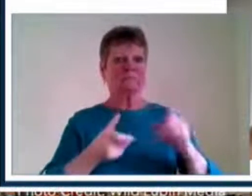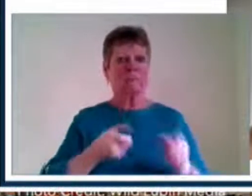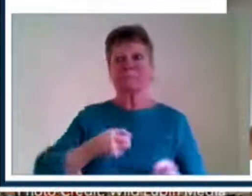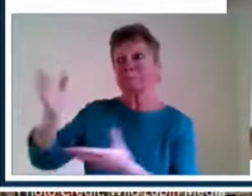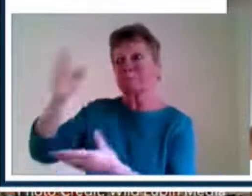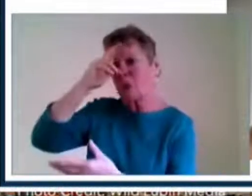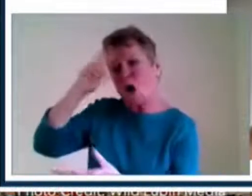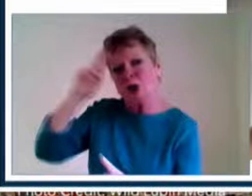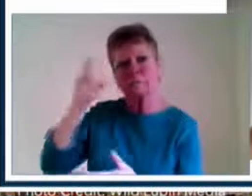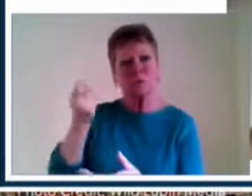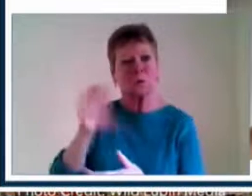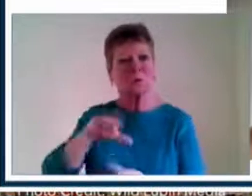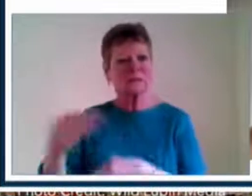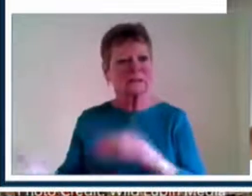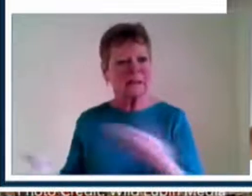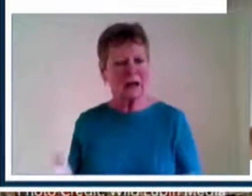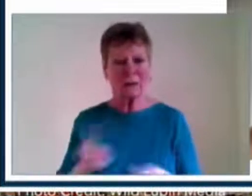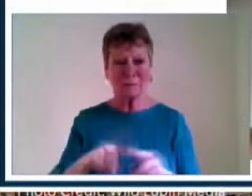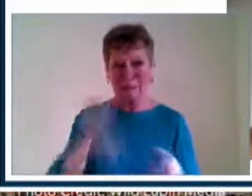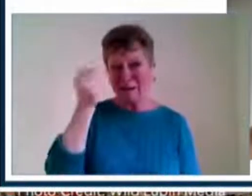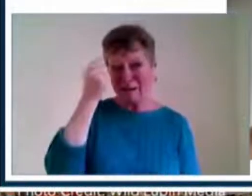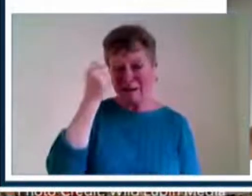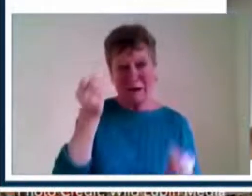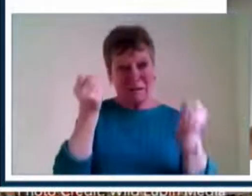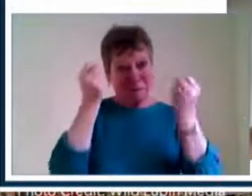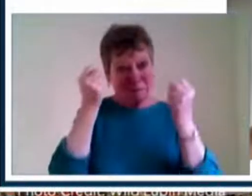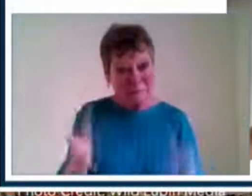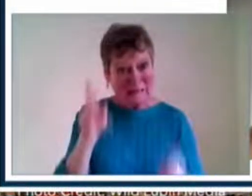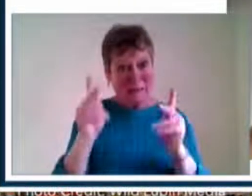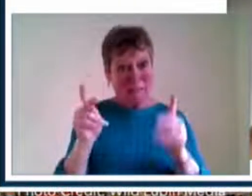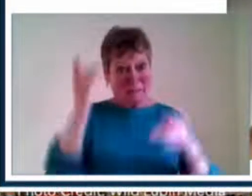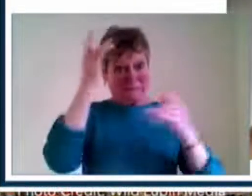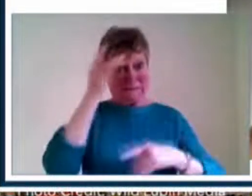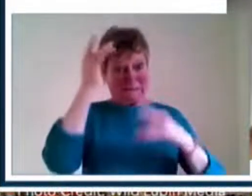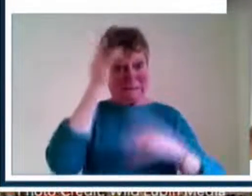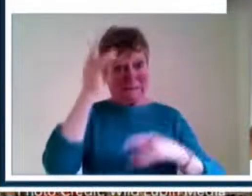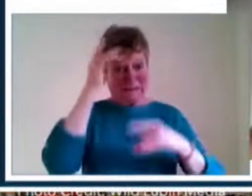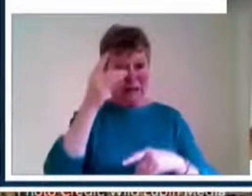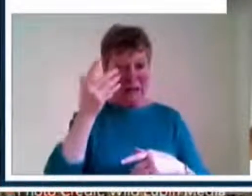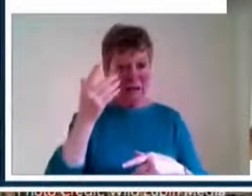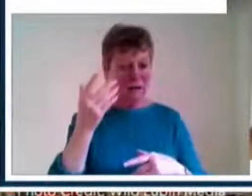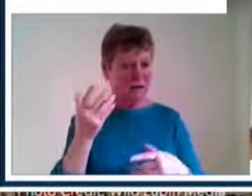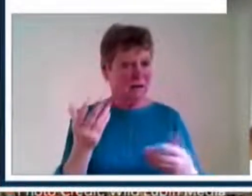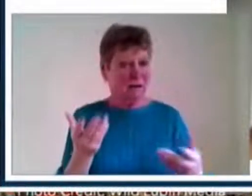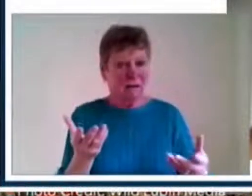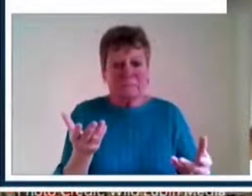have large numbers of people infected, even a very low